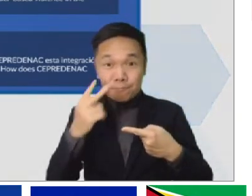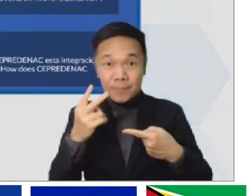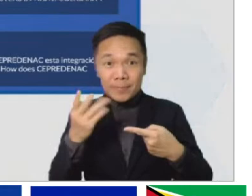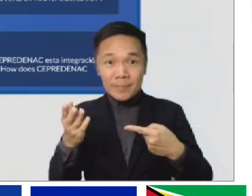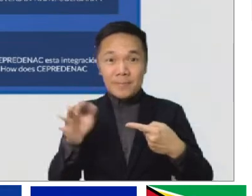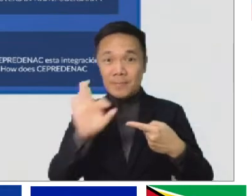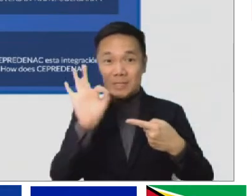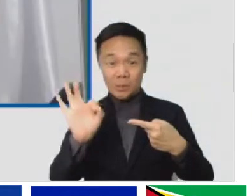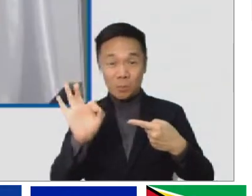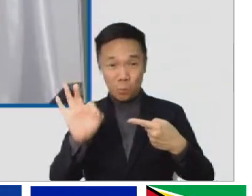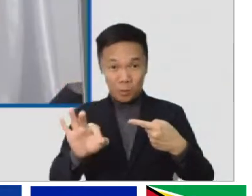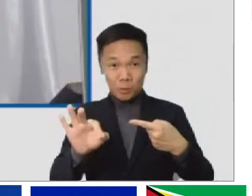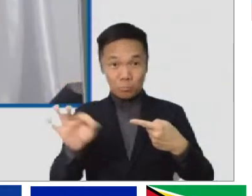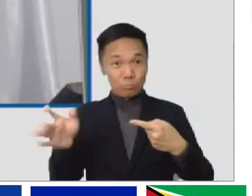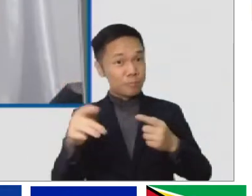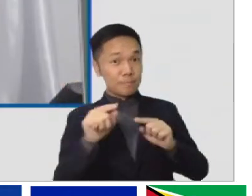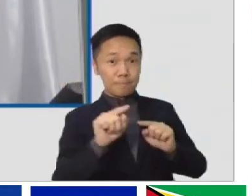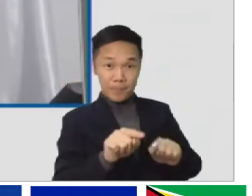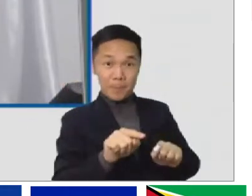floor?